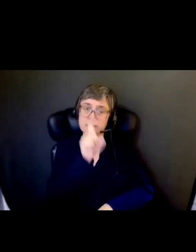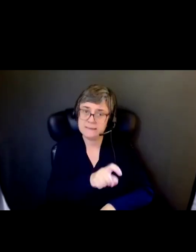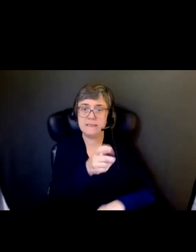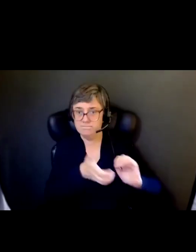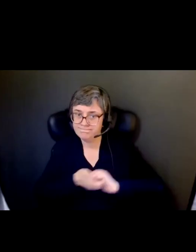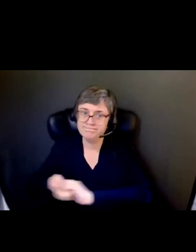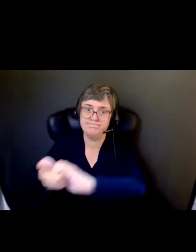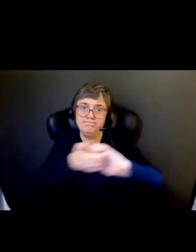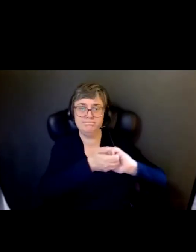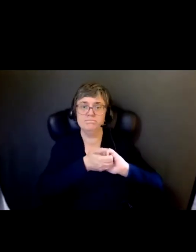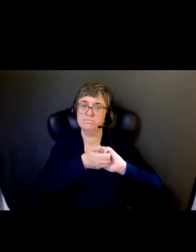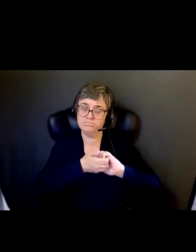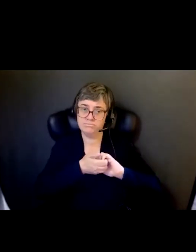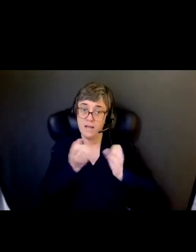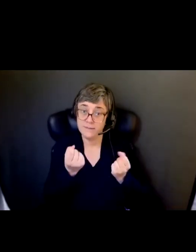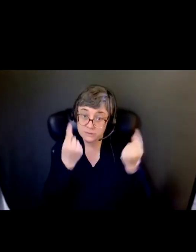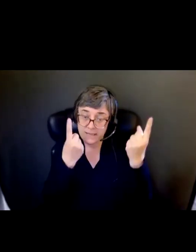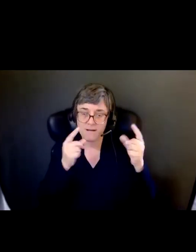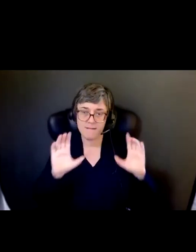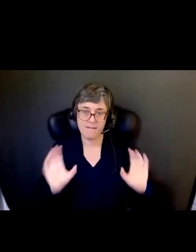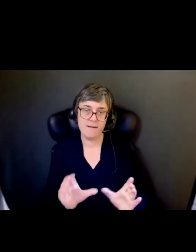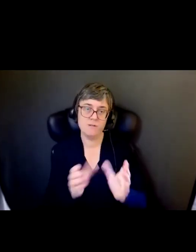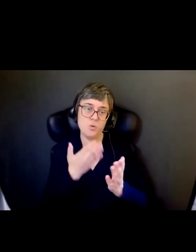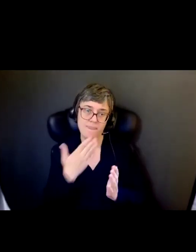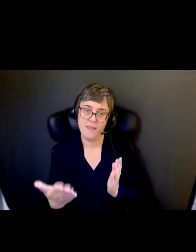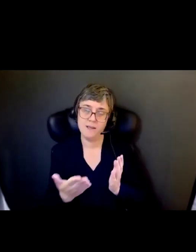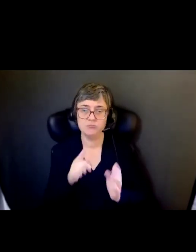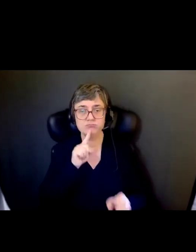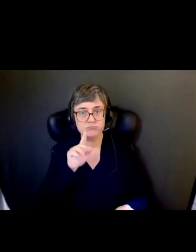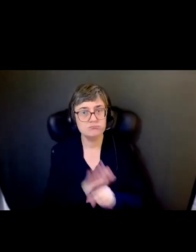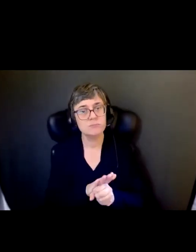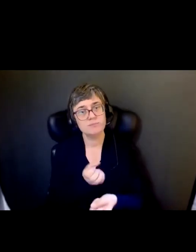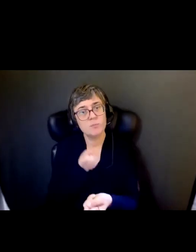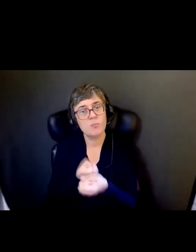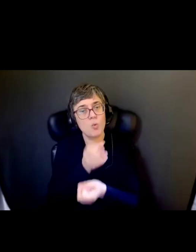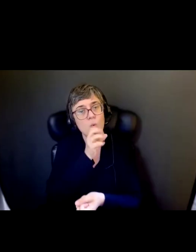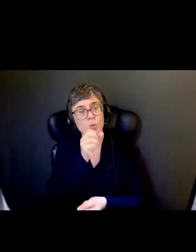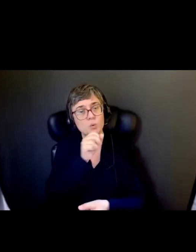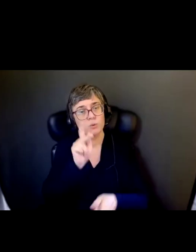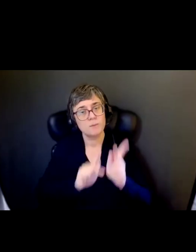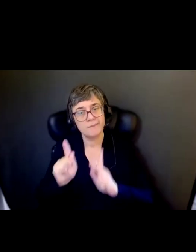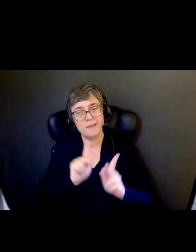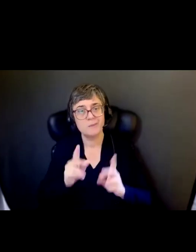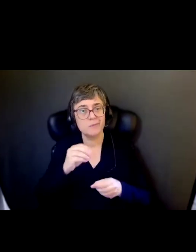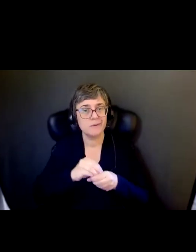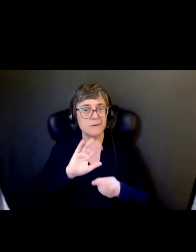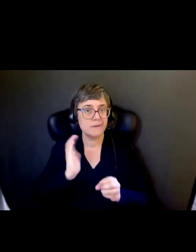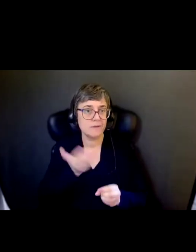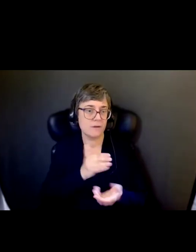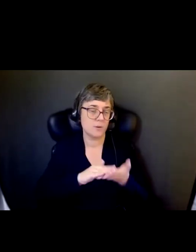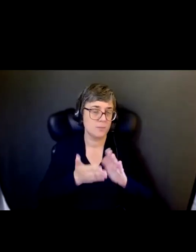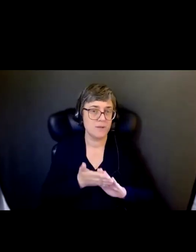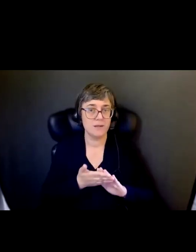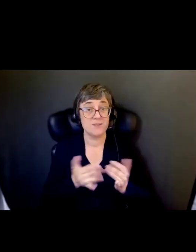being here. Thank you for your commitment in supporting older people in our communities. And I think with this, I'll stop speaking and welcome